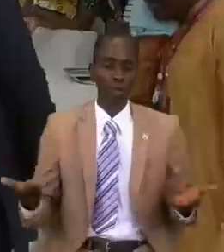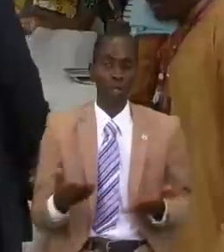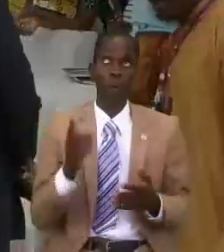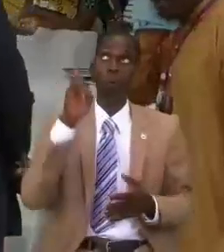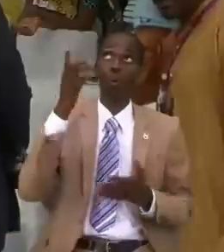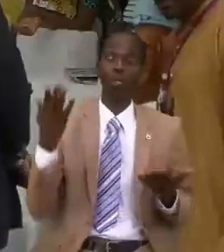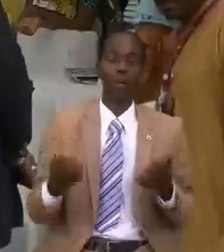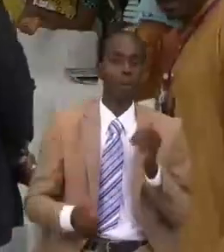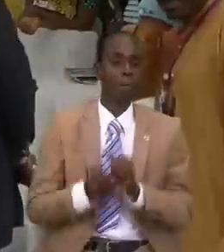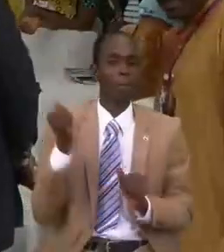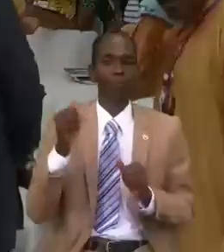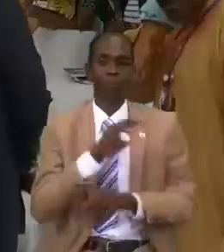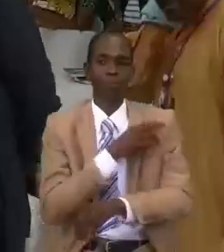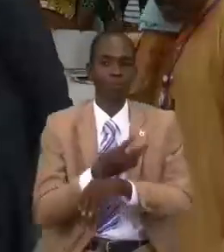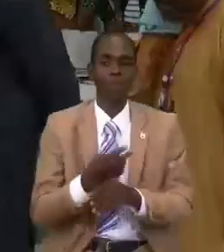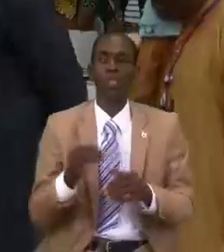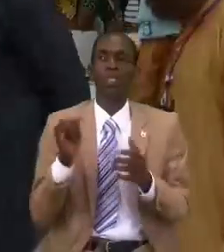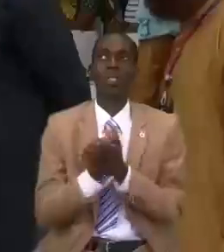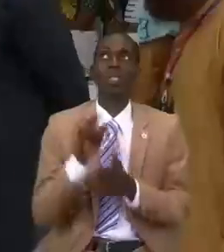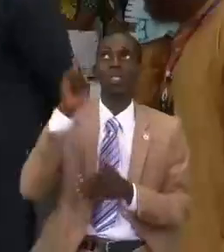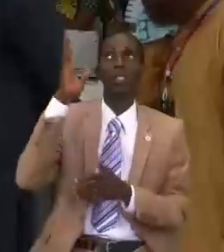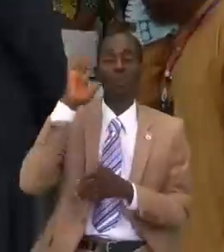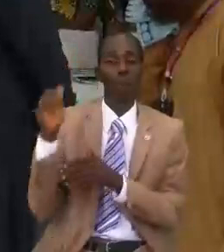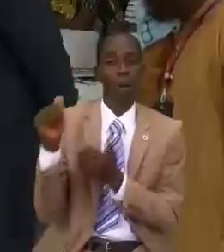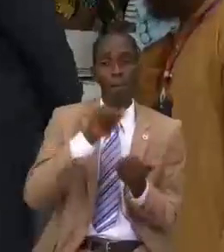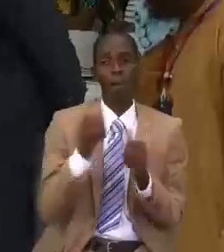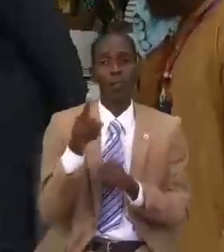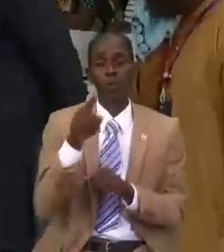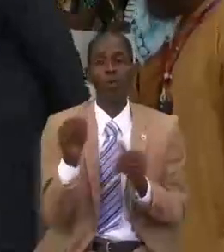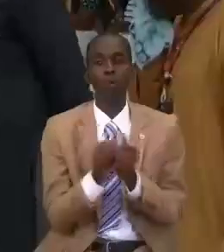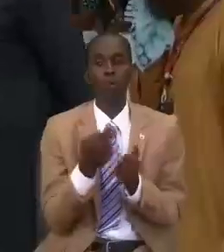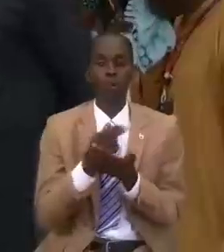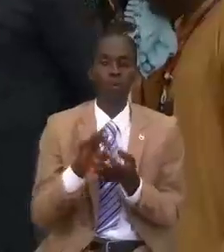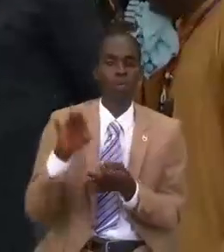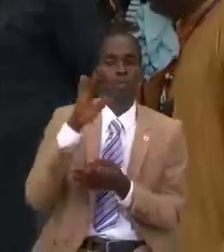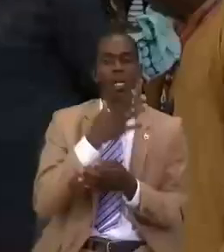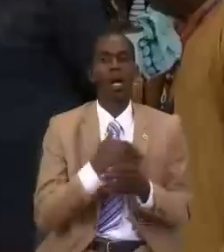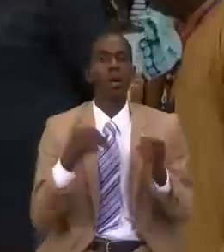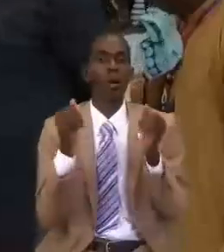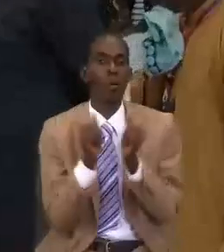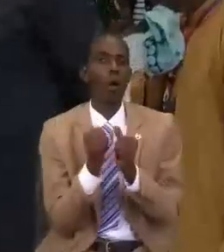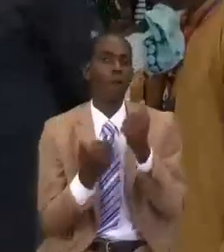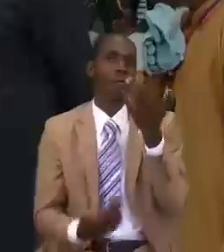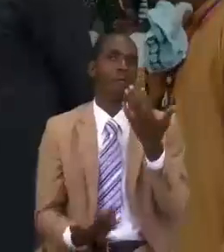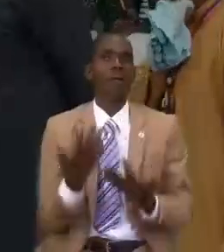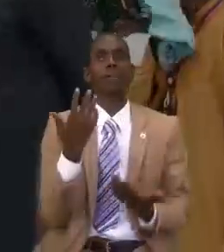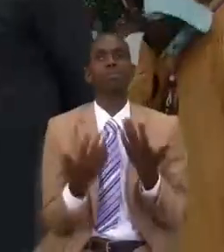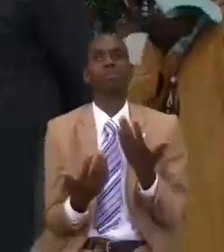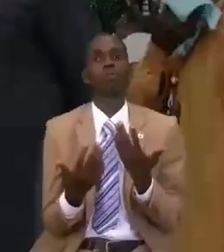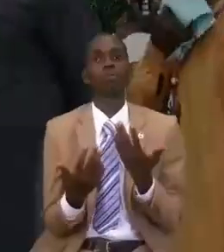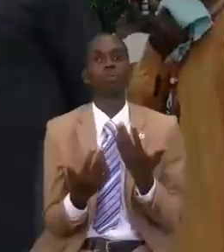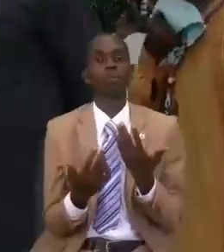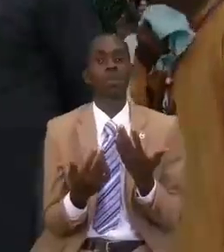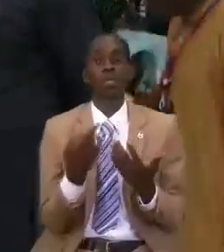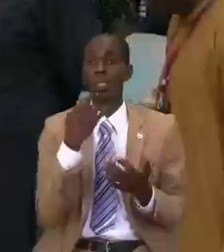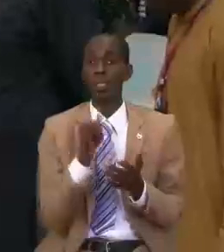the Holy Ghost and with fire. He says, tarry. He says, wait until